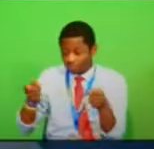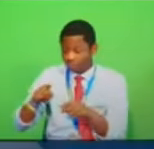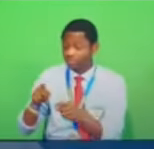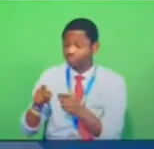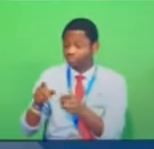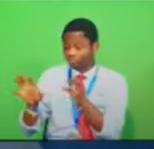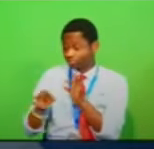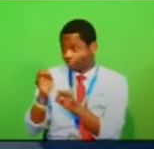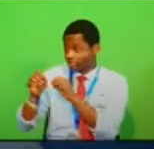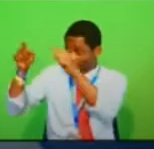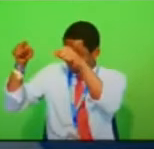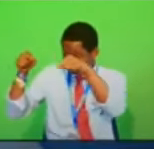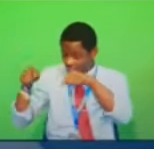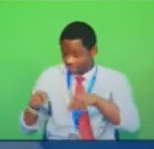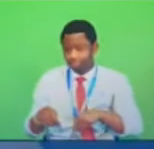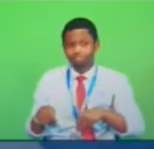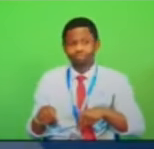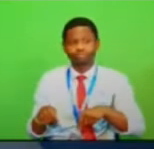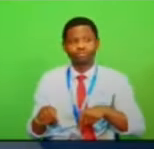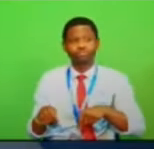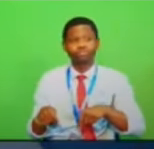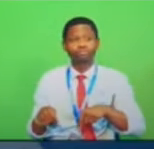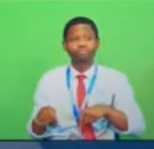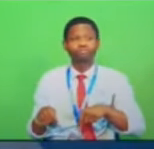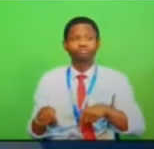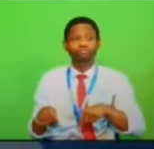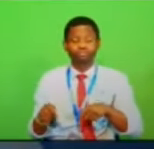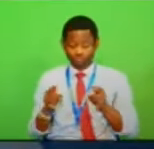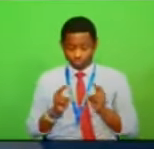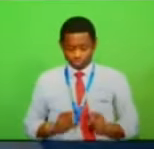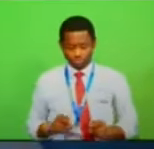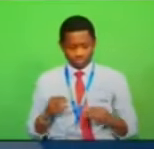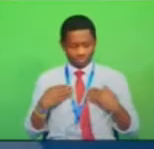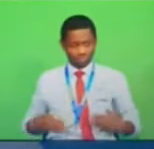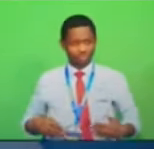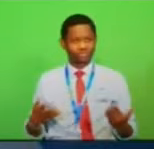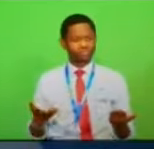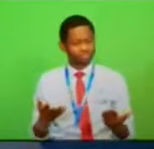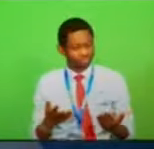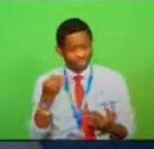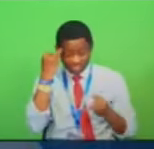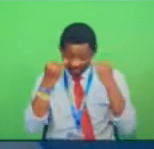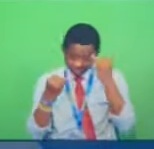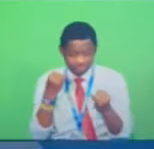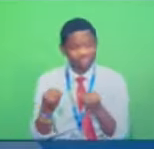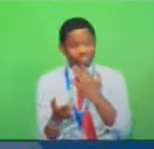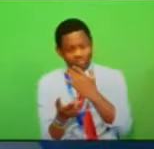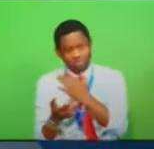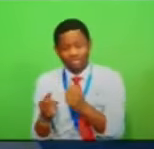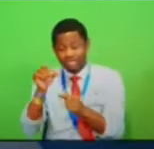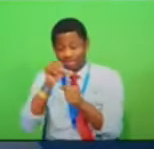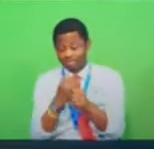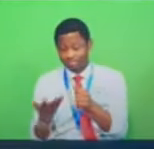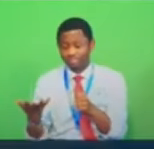as Pentecostals, that when the Spirit comes, human beings, human gadgets, human strategies, and everything upon